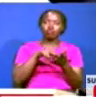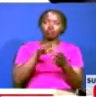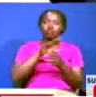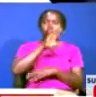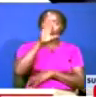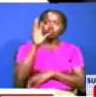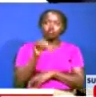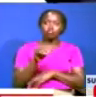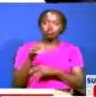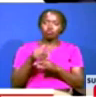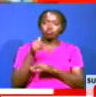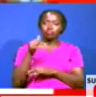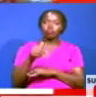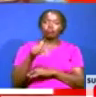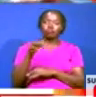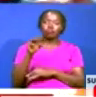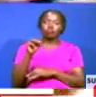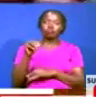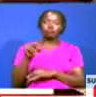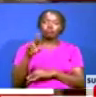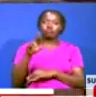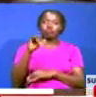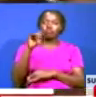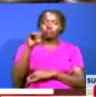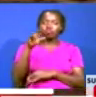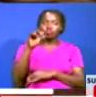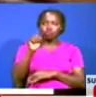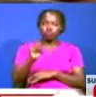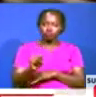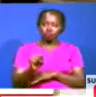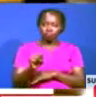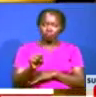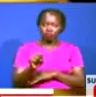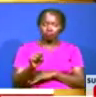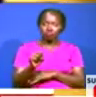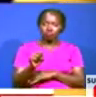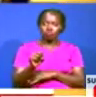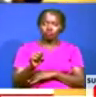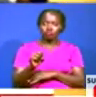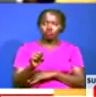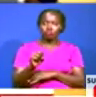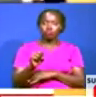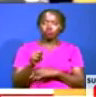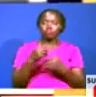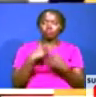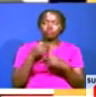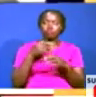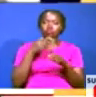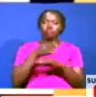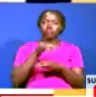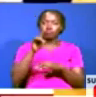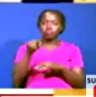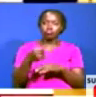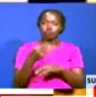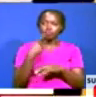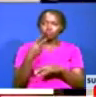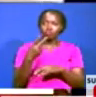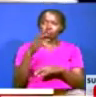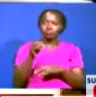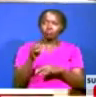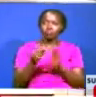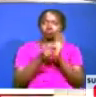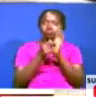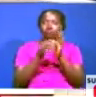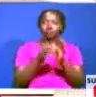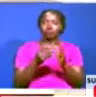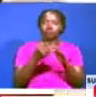after Mauritius Tourism Authority at the three-day outbound travel mart that attracted over 1,250 exhibitors from